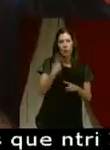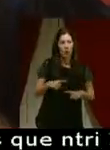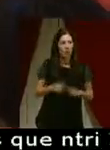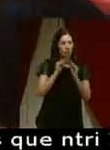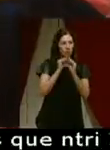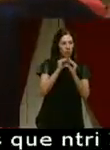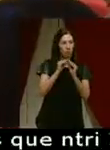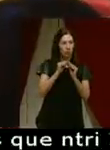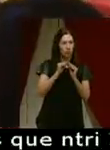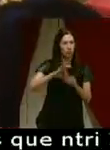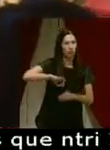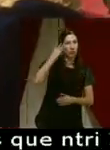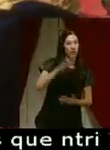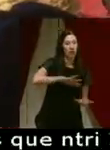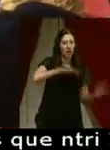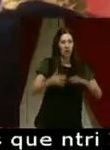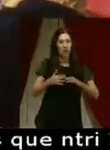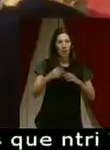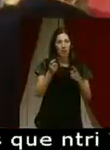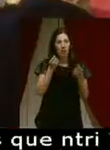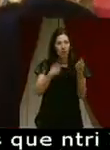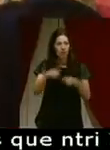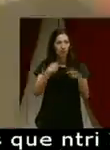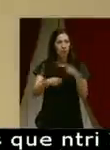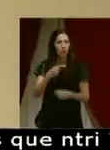developers must be clear as to the fact that whenever